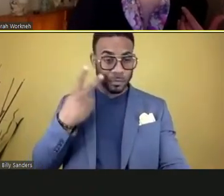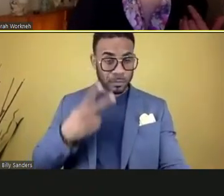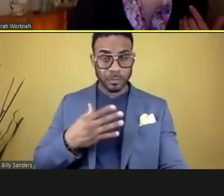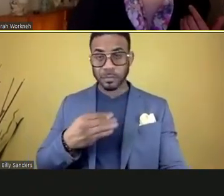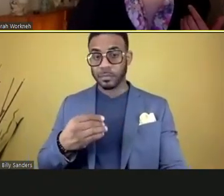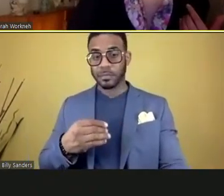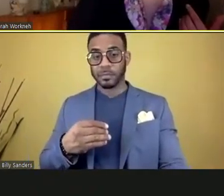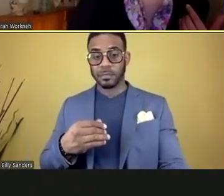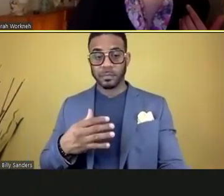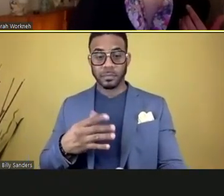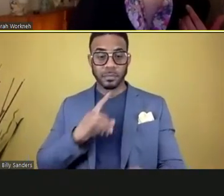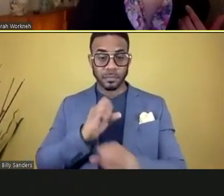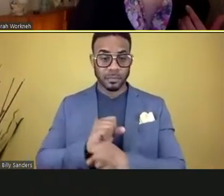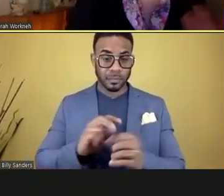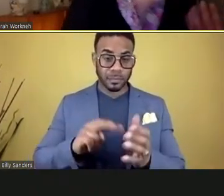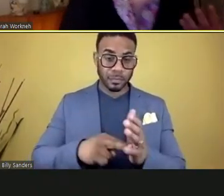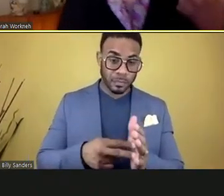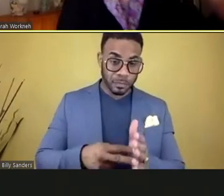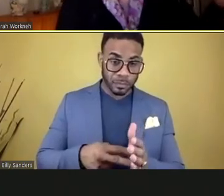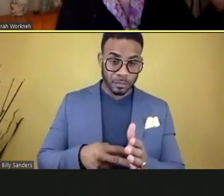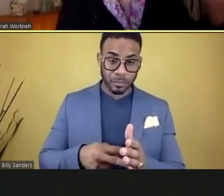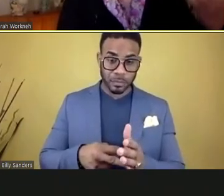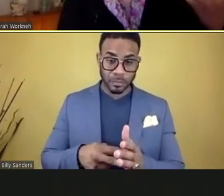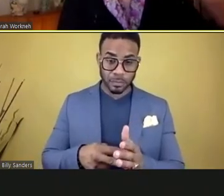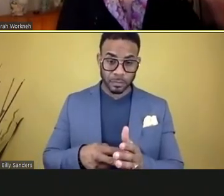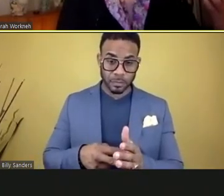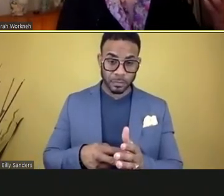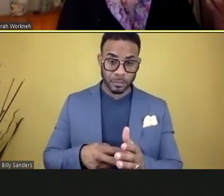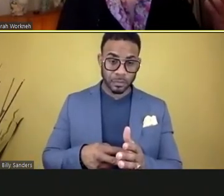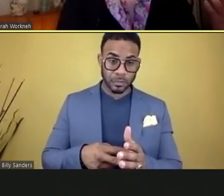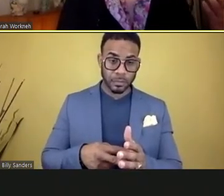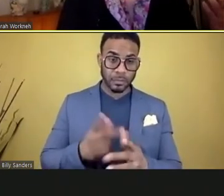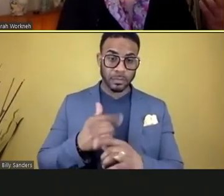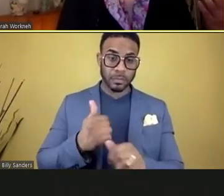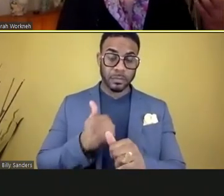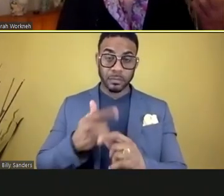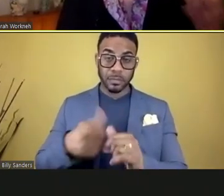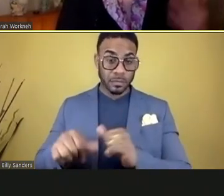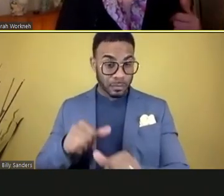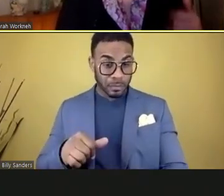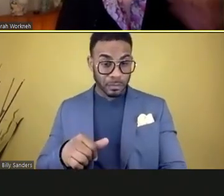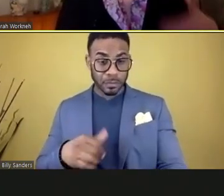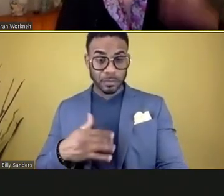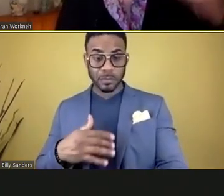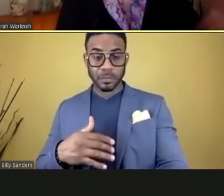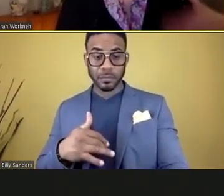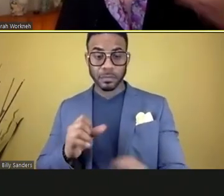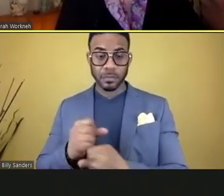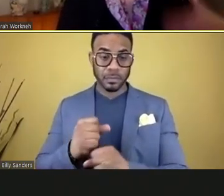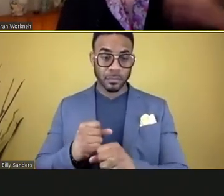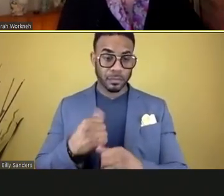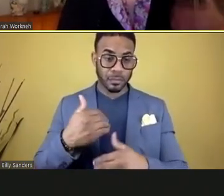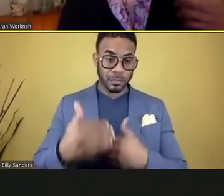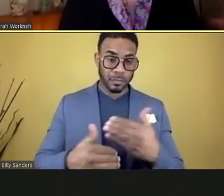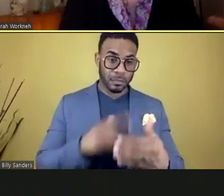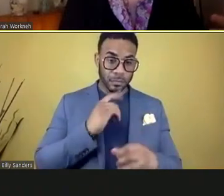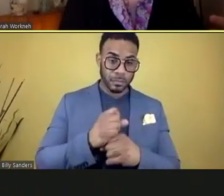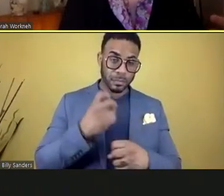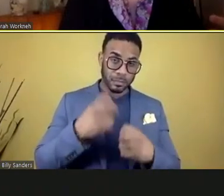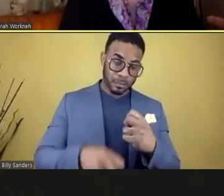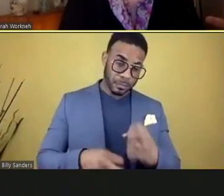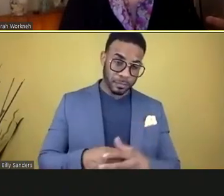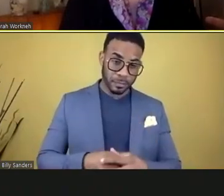and really intentionally keep us apart from each other and make these processes really